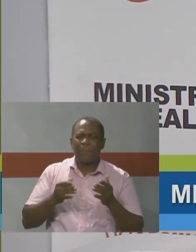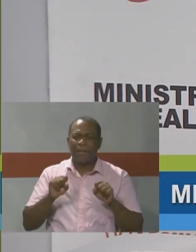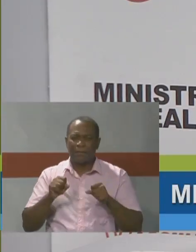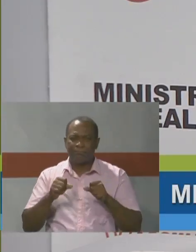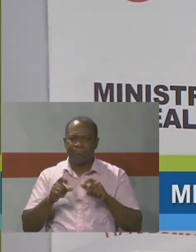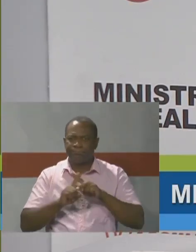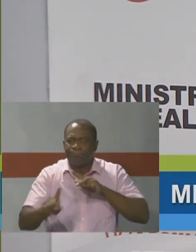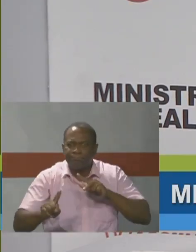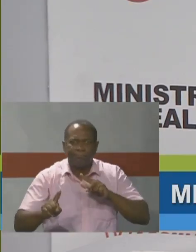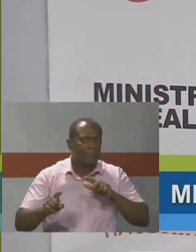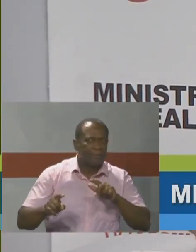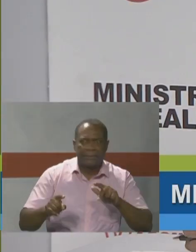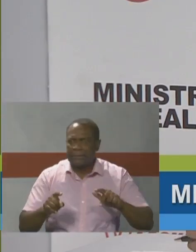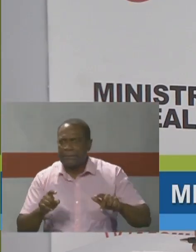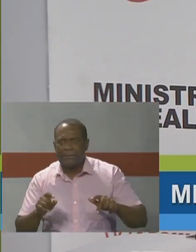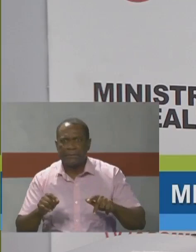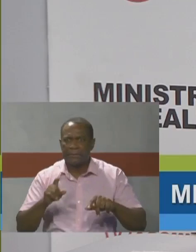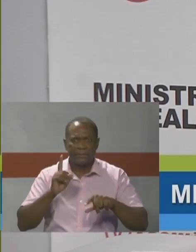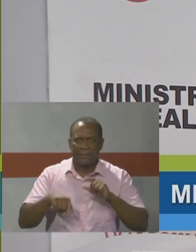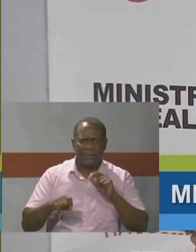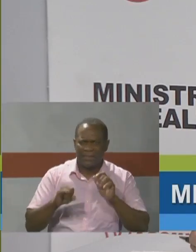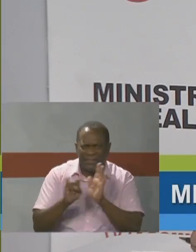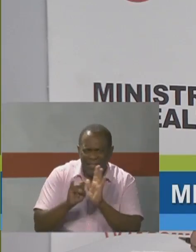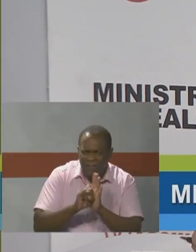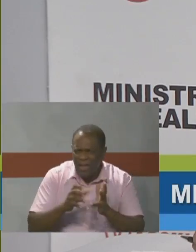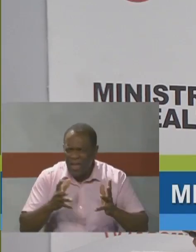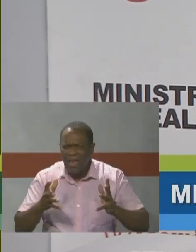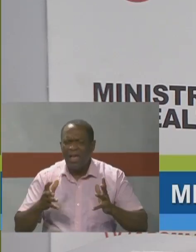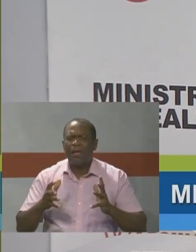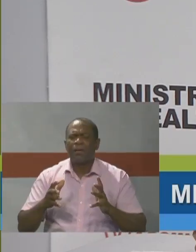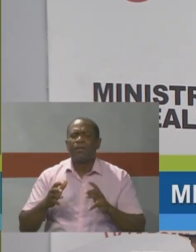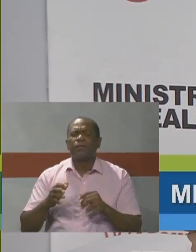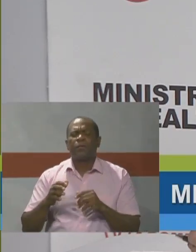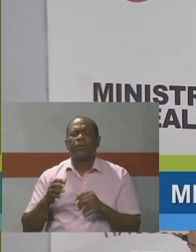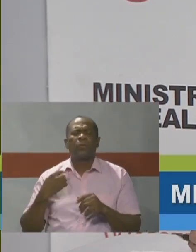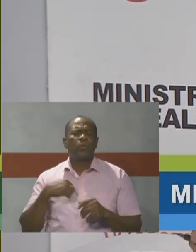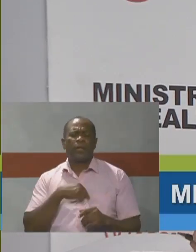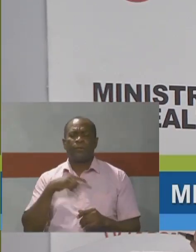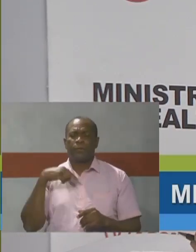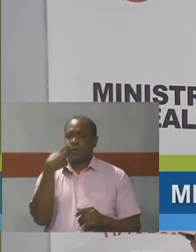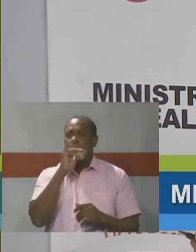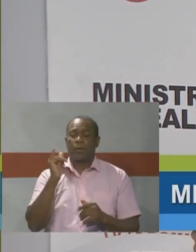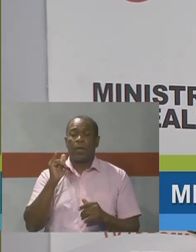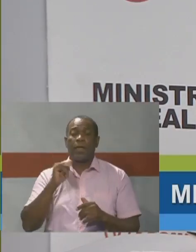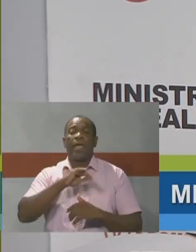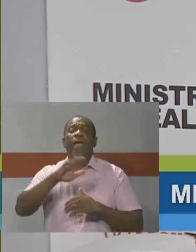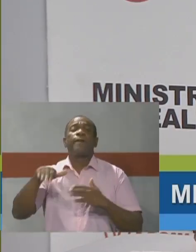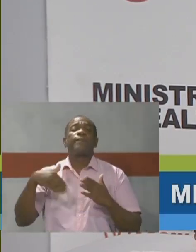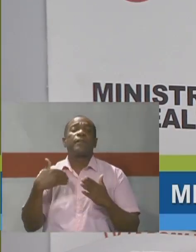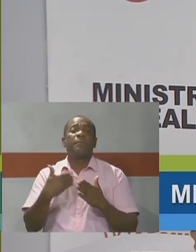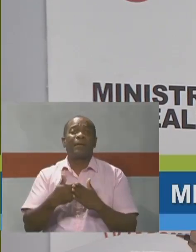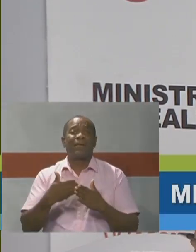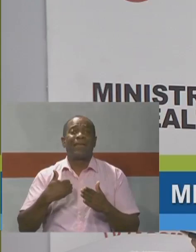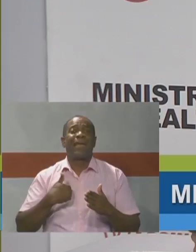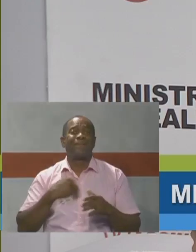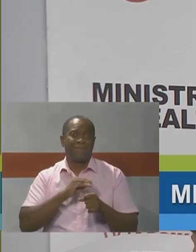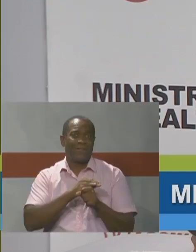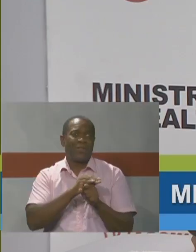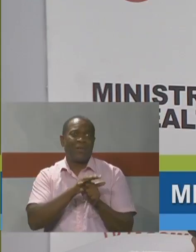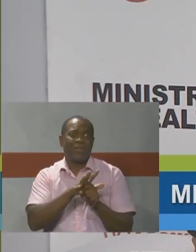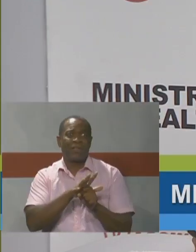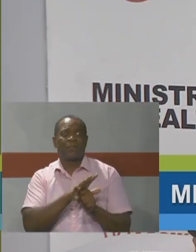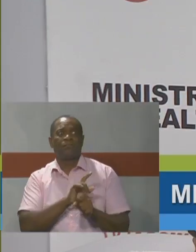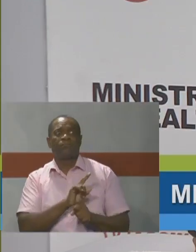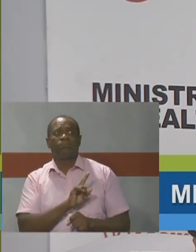really don't look at someone and think that they may not be infectious. We have to pretend as if everyone is carrying the virus at all points, especially with the large amount